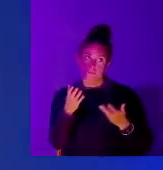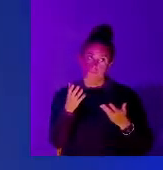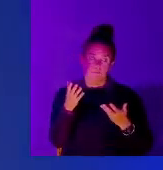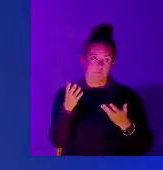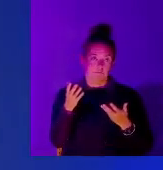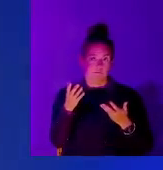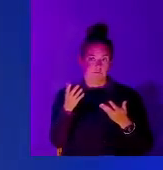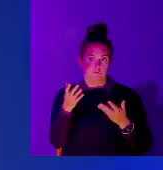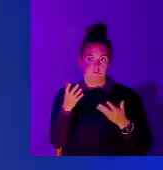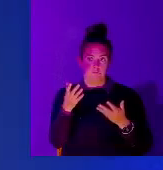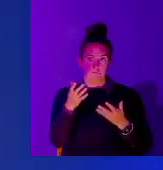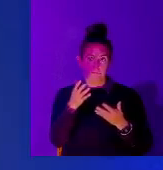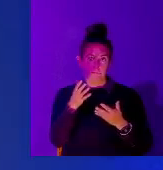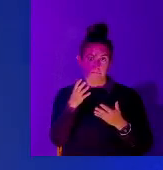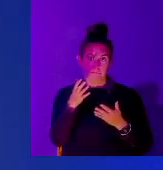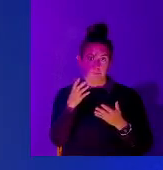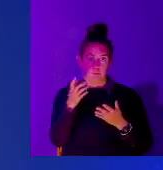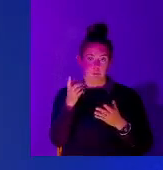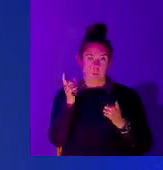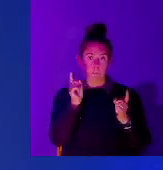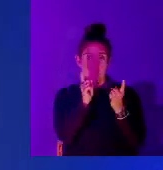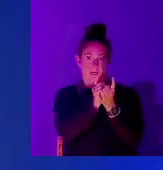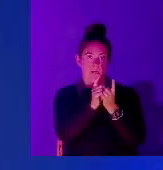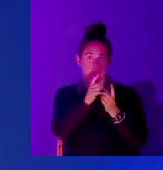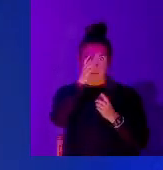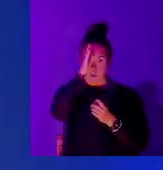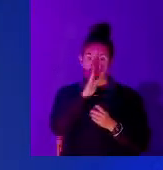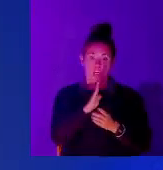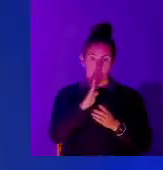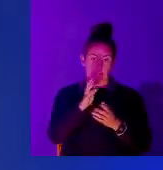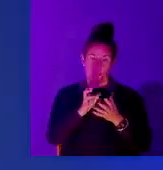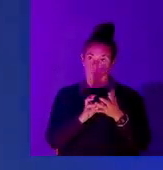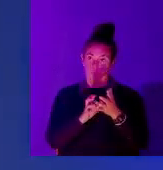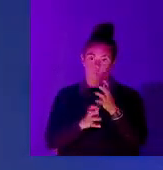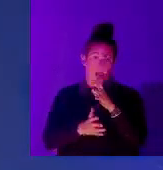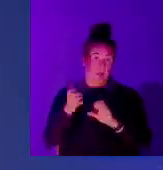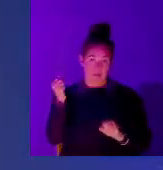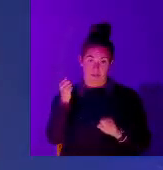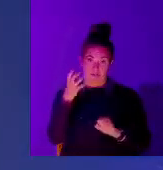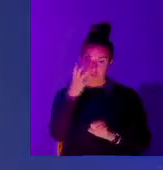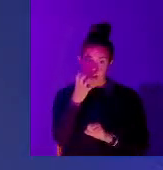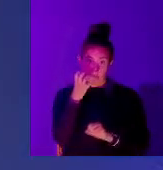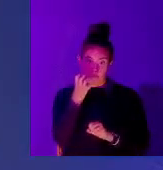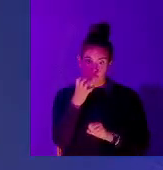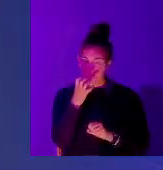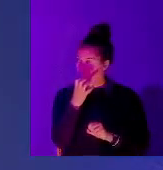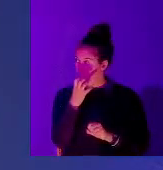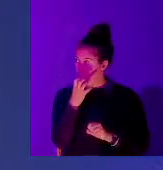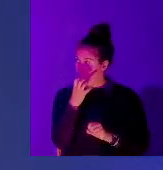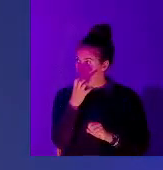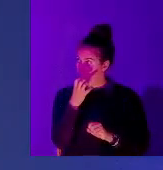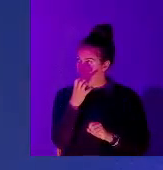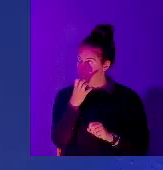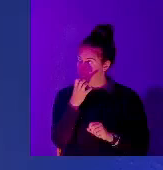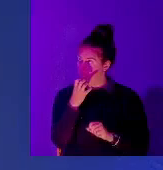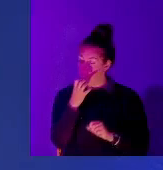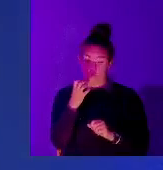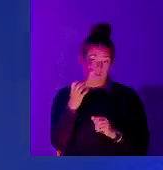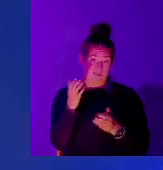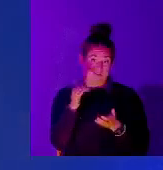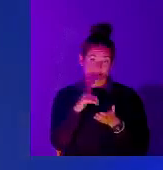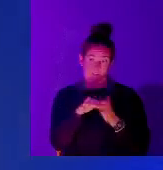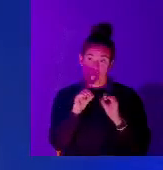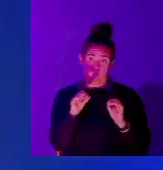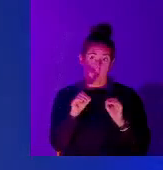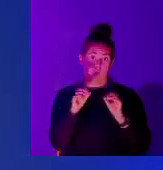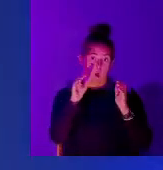mercy and Christ's sacrifice, there is no hope that anyone will be able to